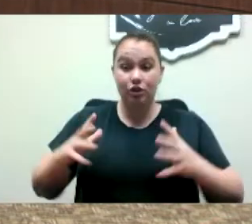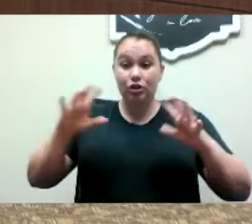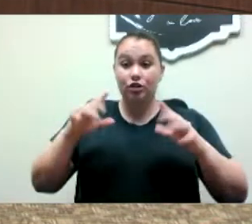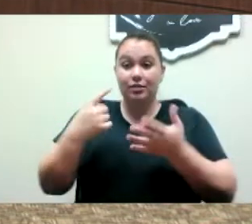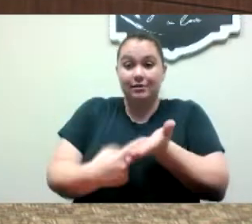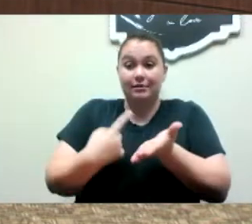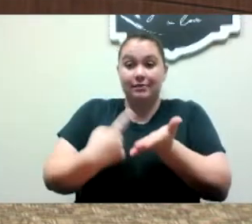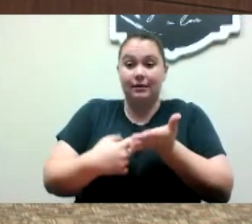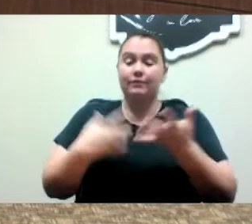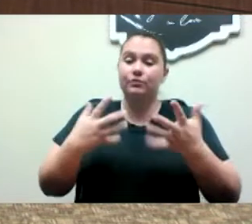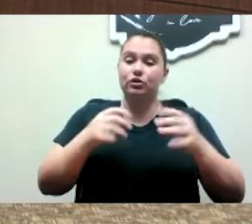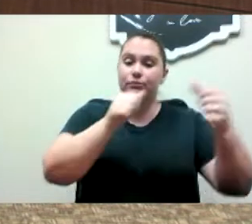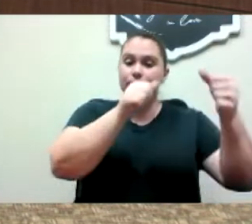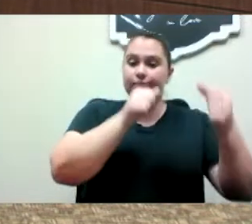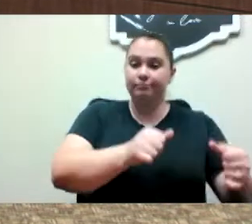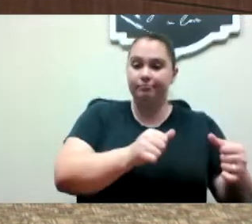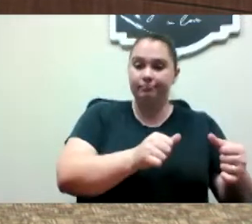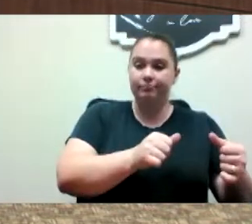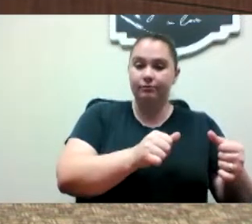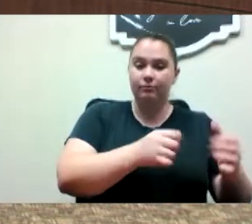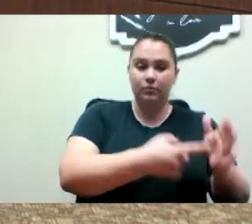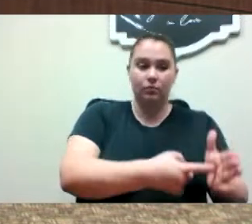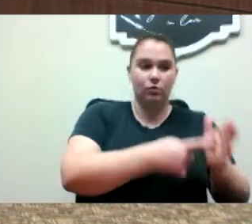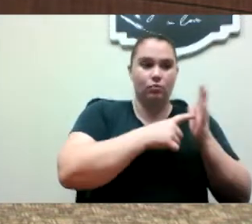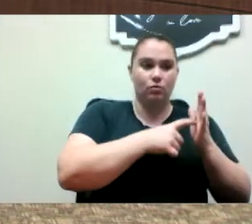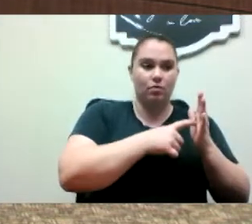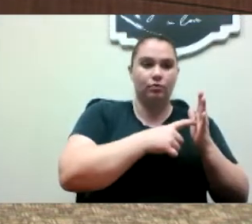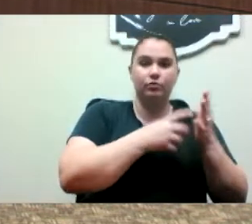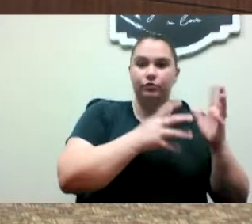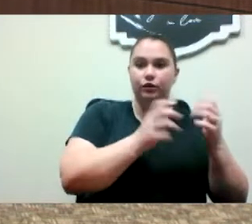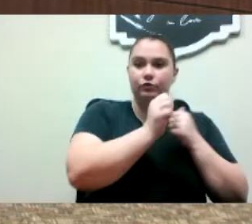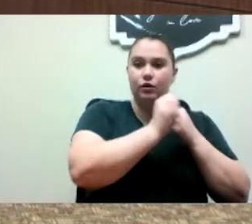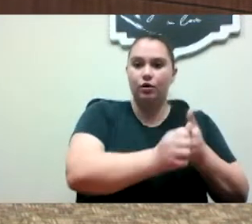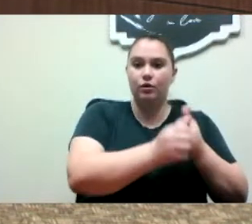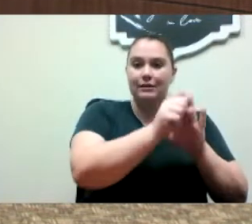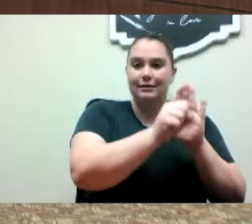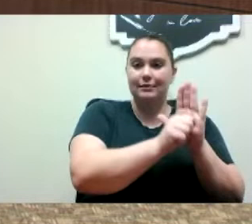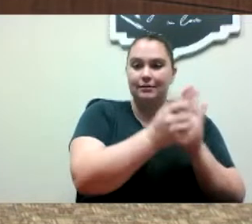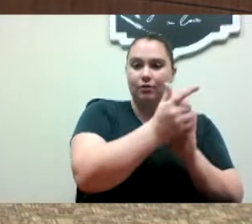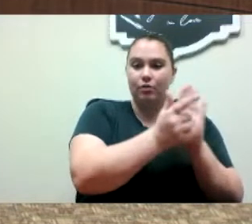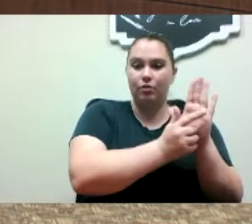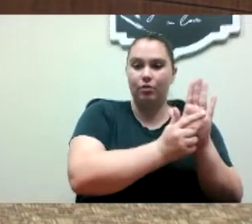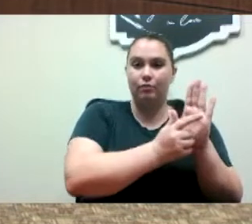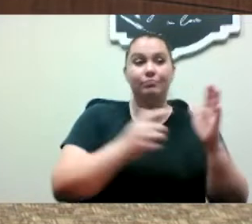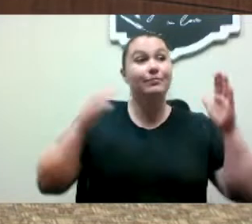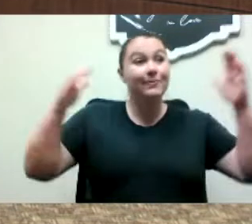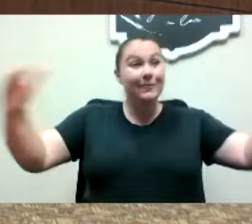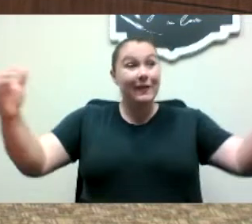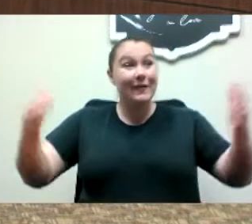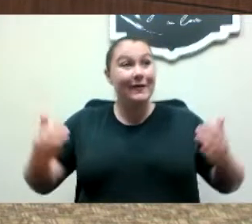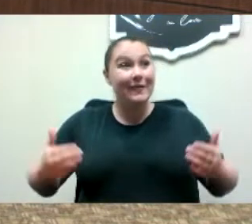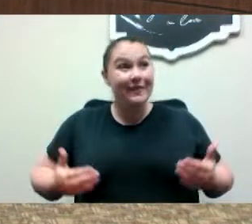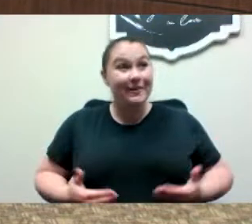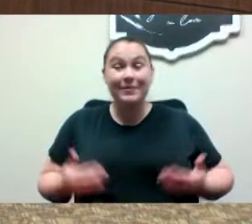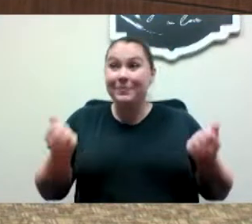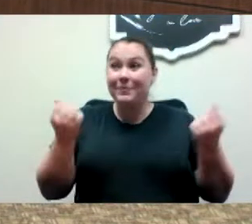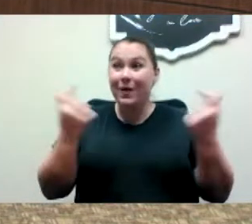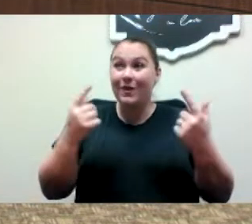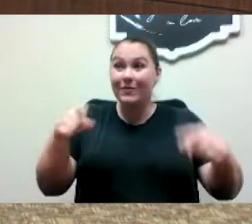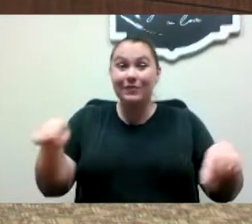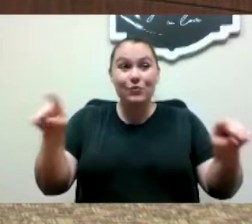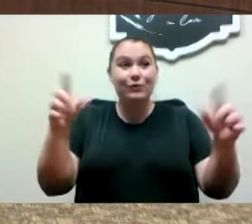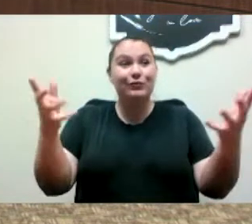this evening have been posted as required by state law. I extend a warm welcome to those of you who